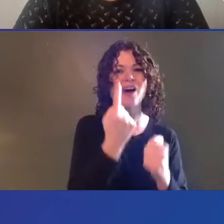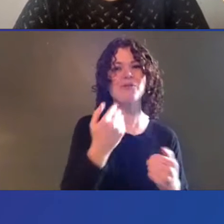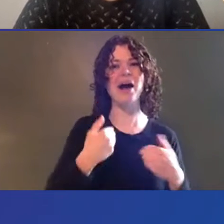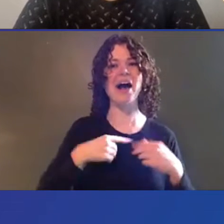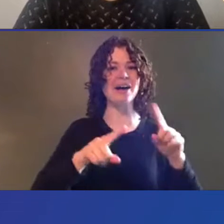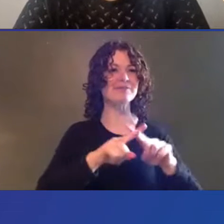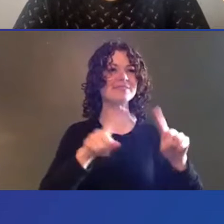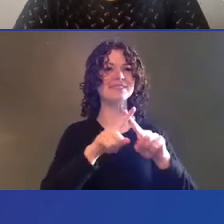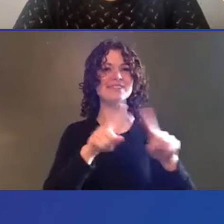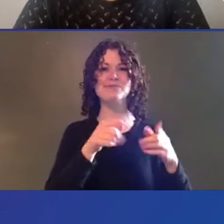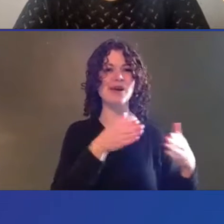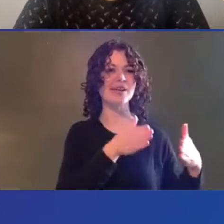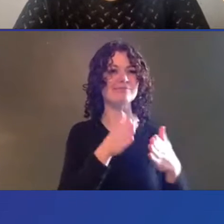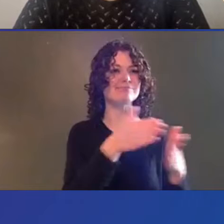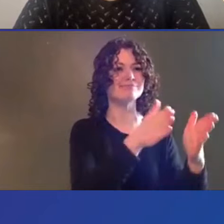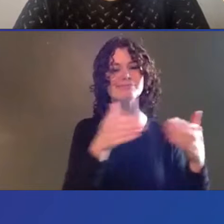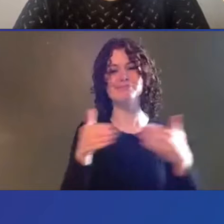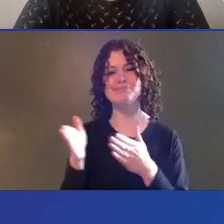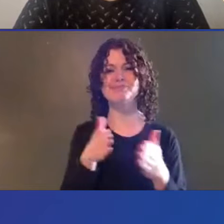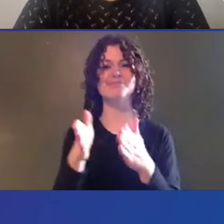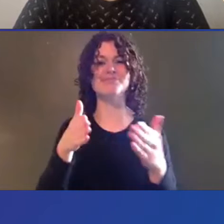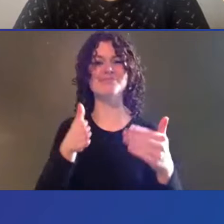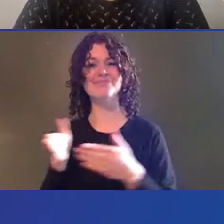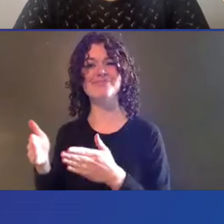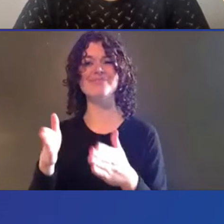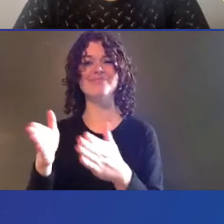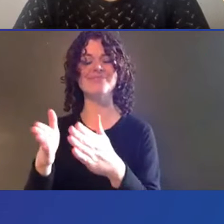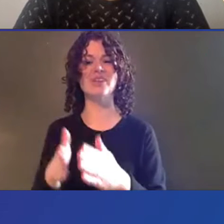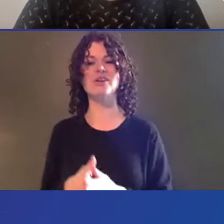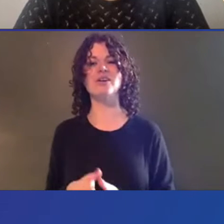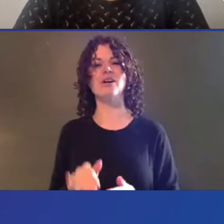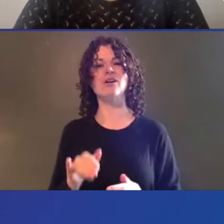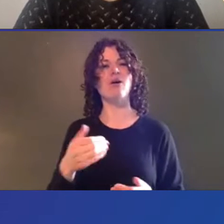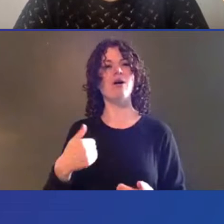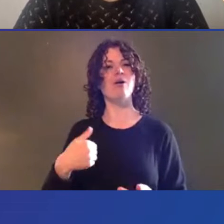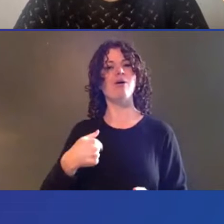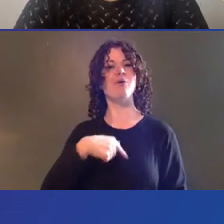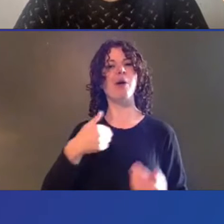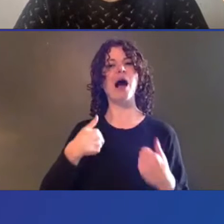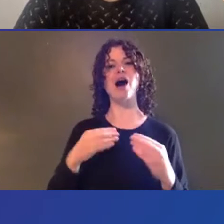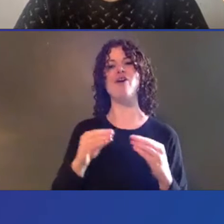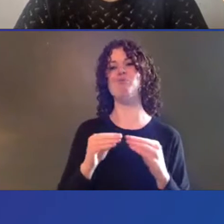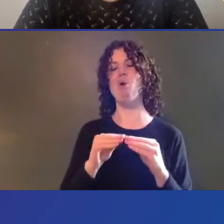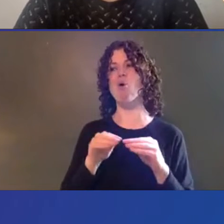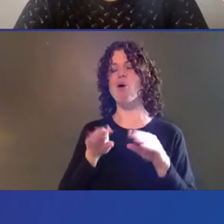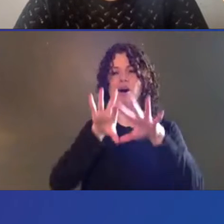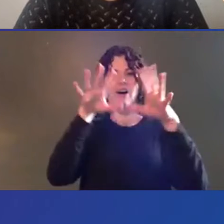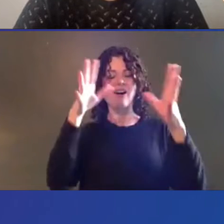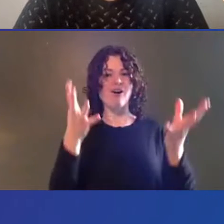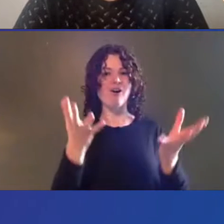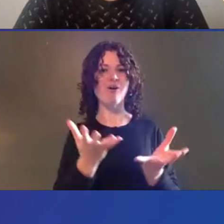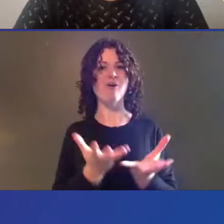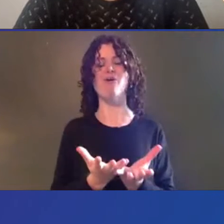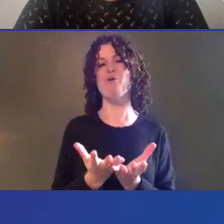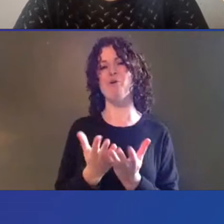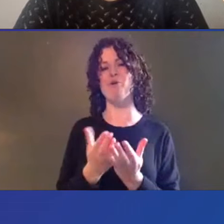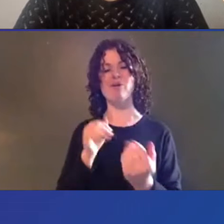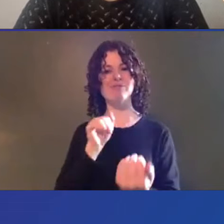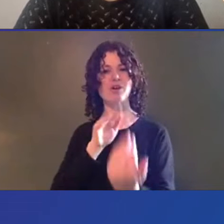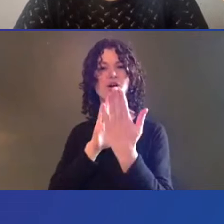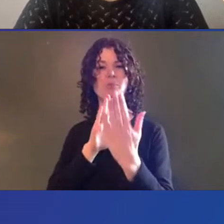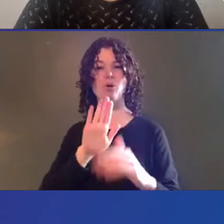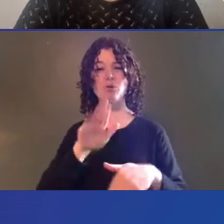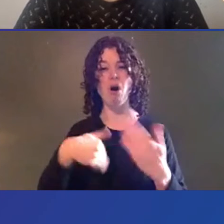been about kind of our holistic approach, our combining the different interests we have and how